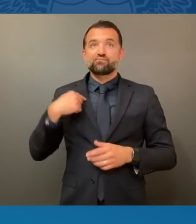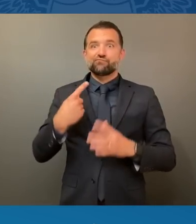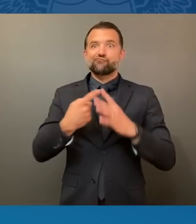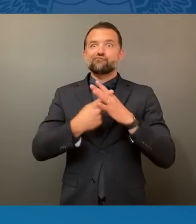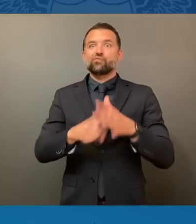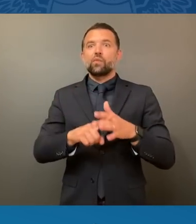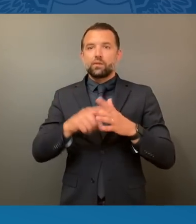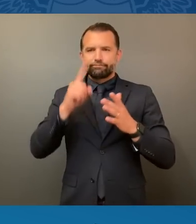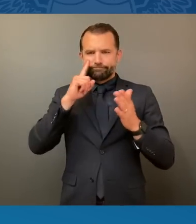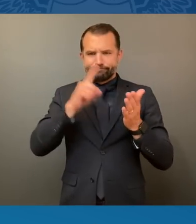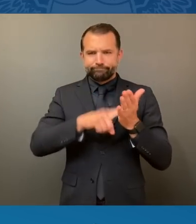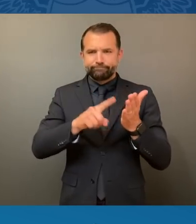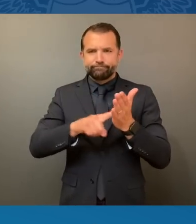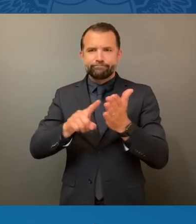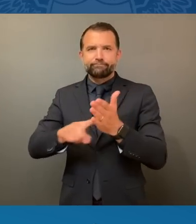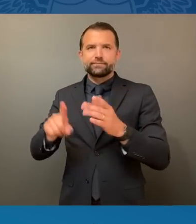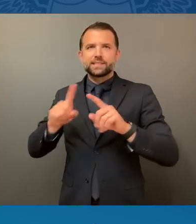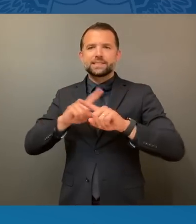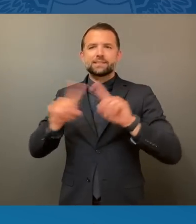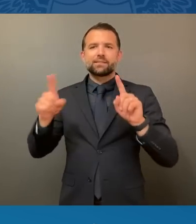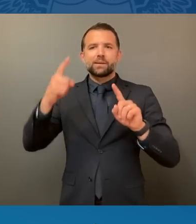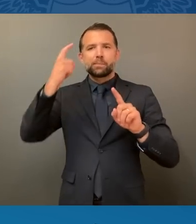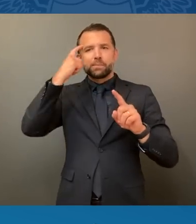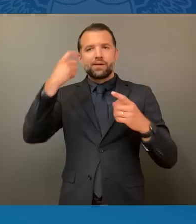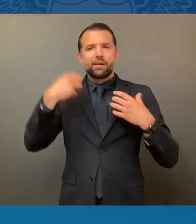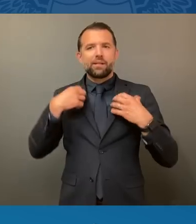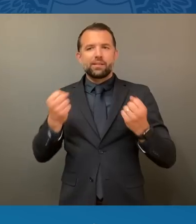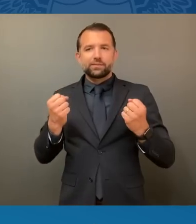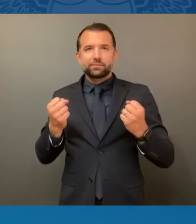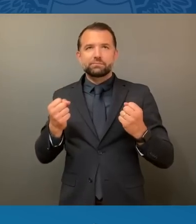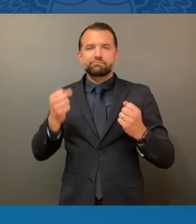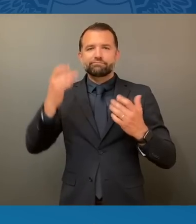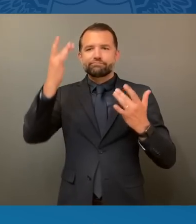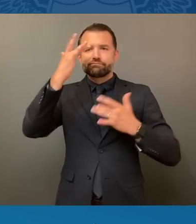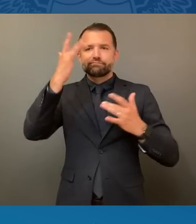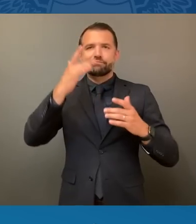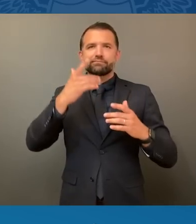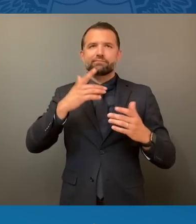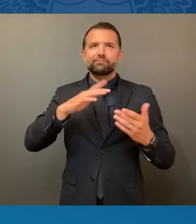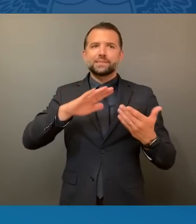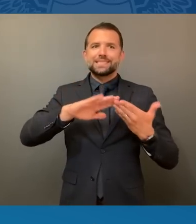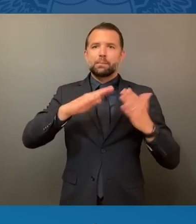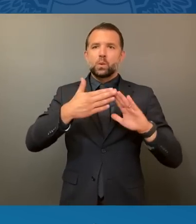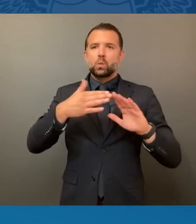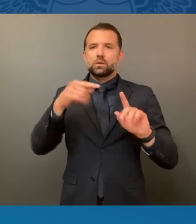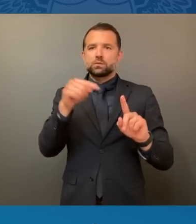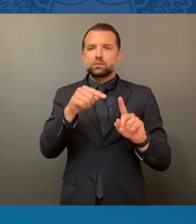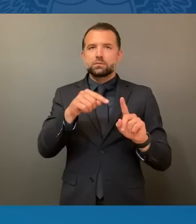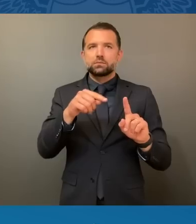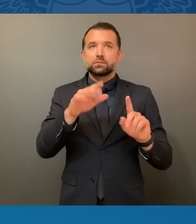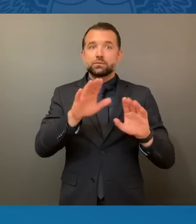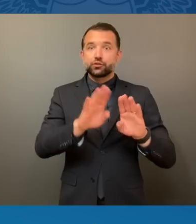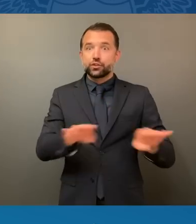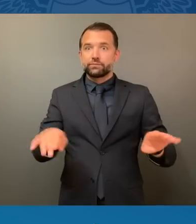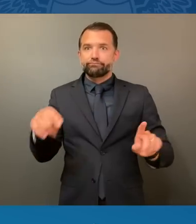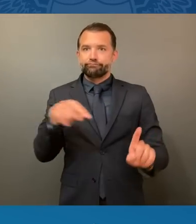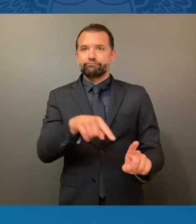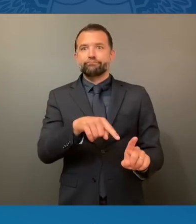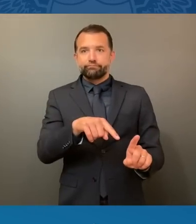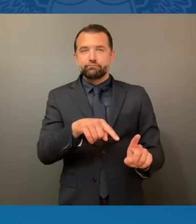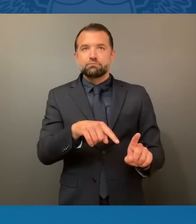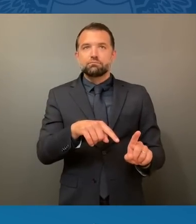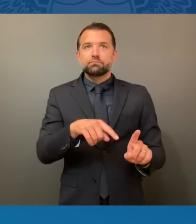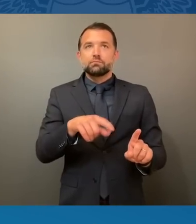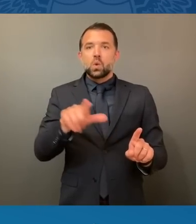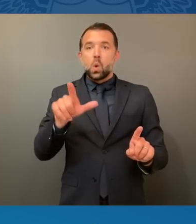among children who are growing up in low-income communities, which, not by coincidence, also had high rates of violence.